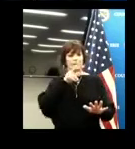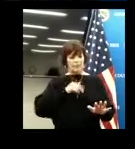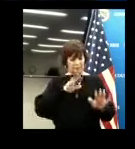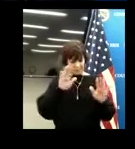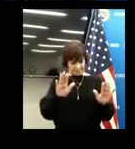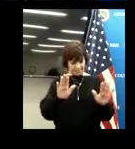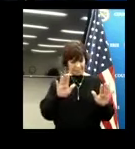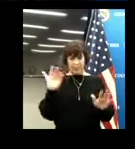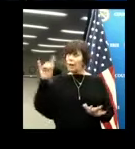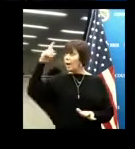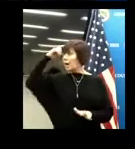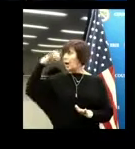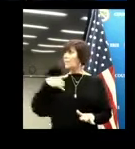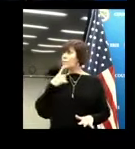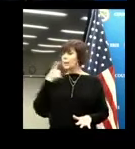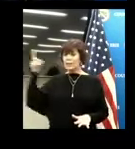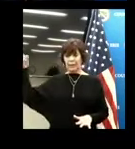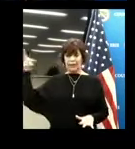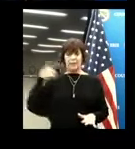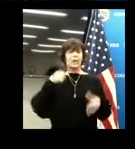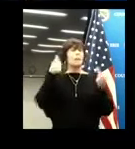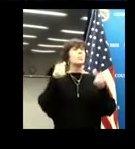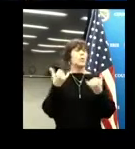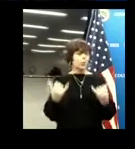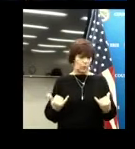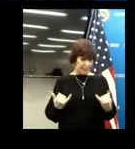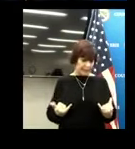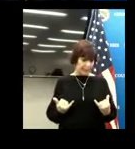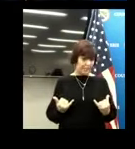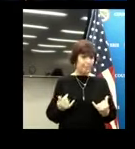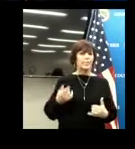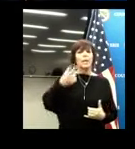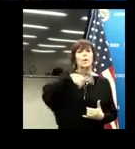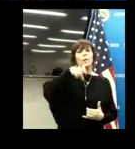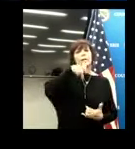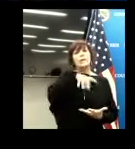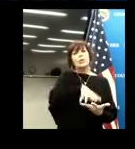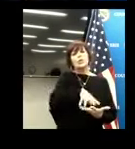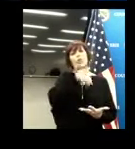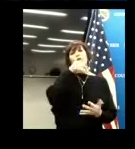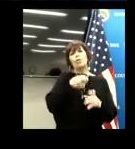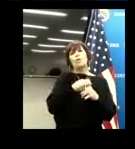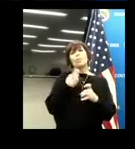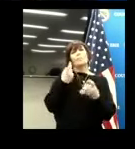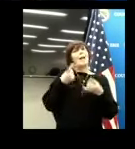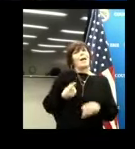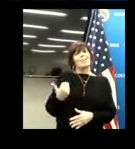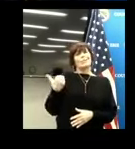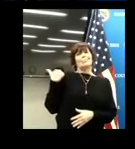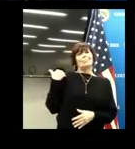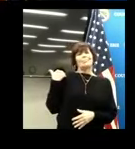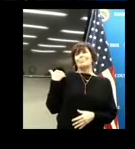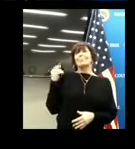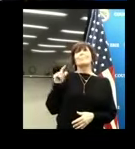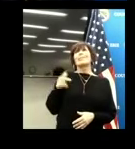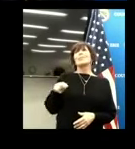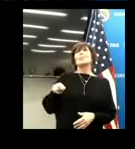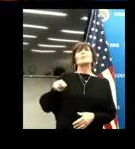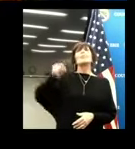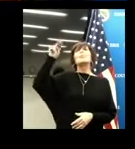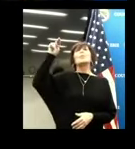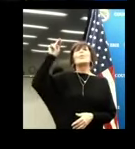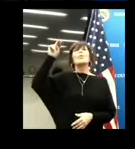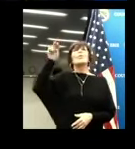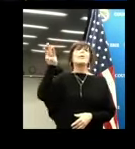just like Governor Cuomo said, and I posted earlier today on social media, we need to learn from what happened to our neighbors to the north